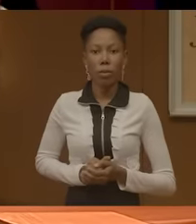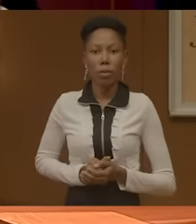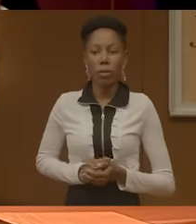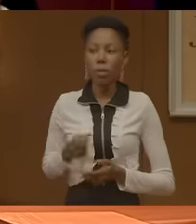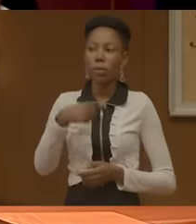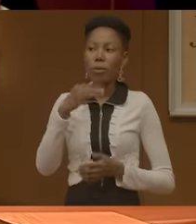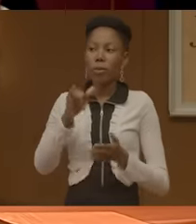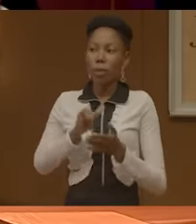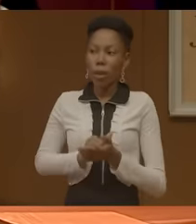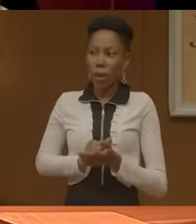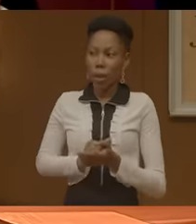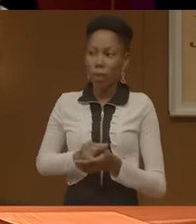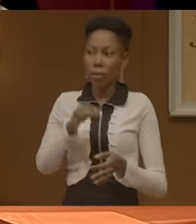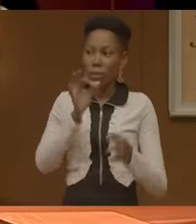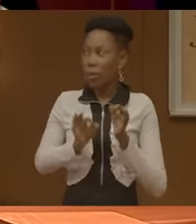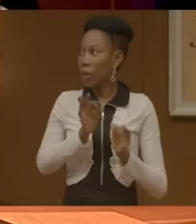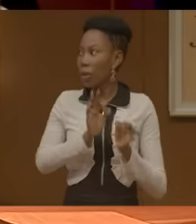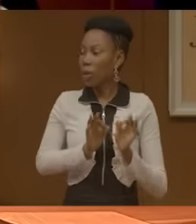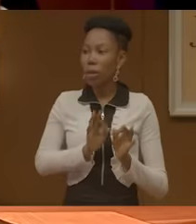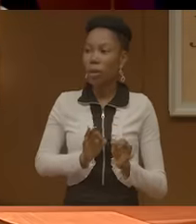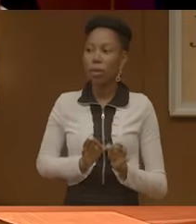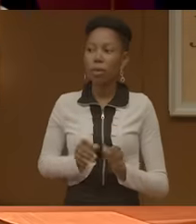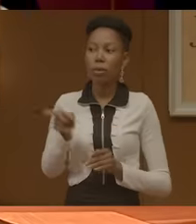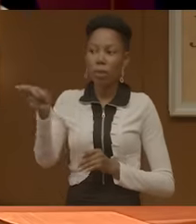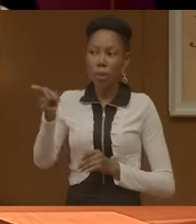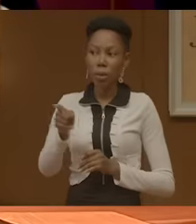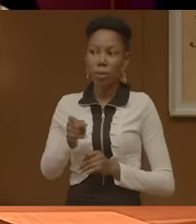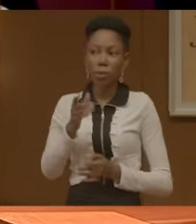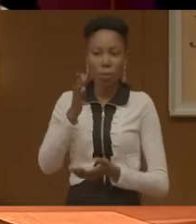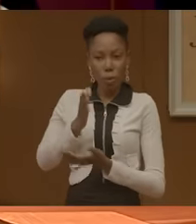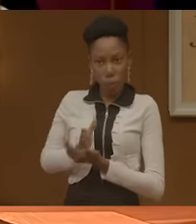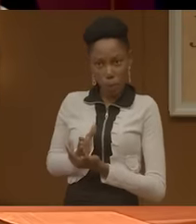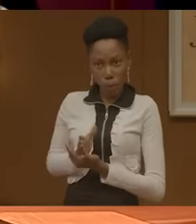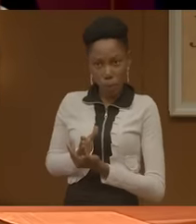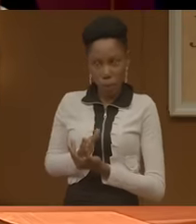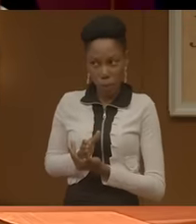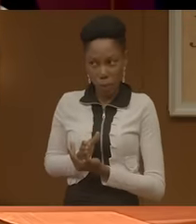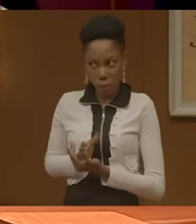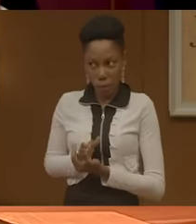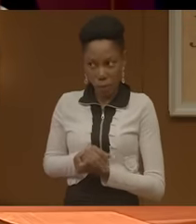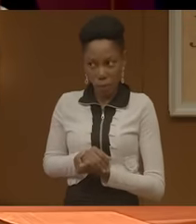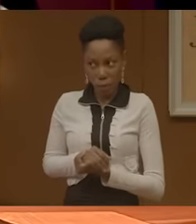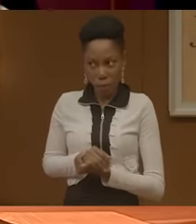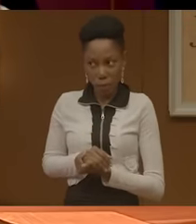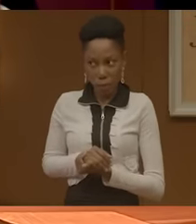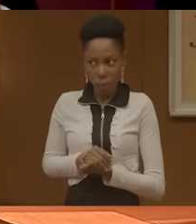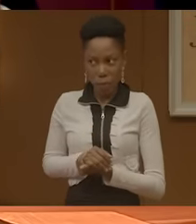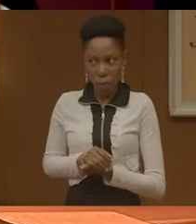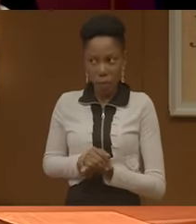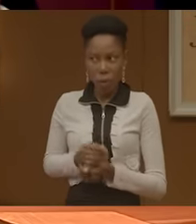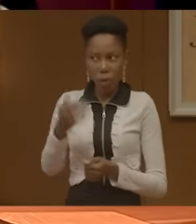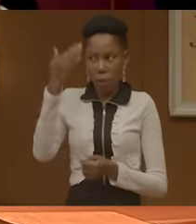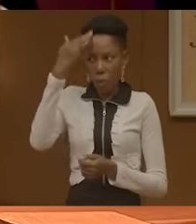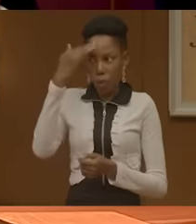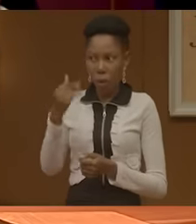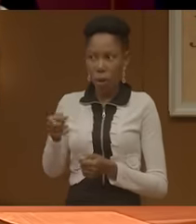not even step aside for me, I will step aside for them. Normally, even I'm not even current